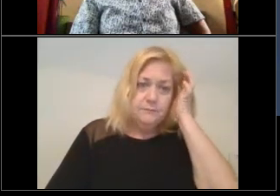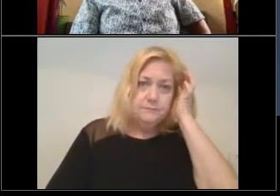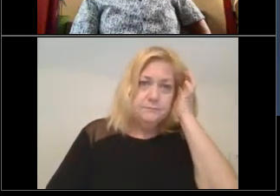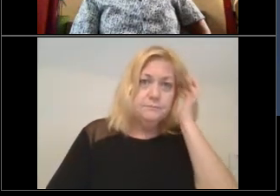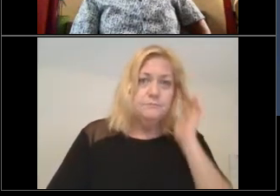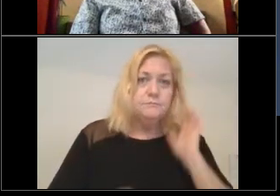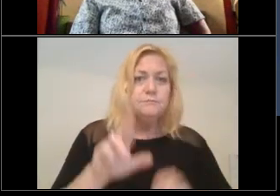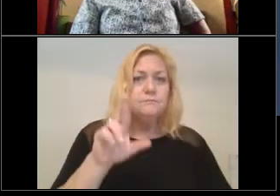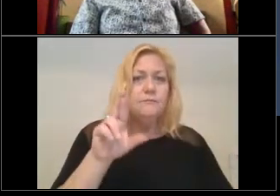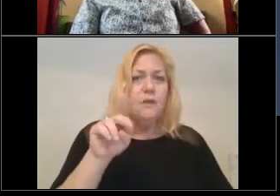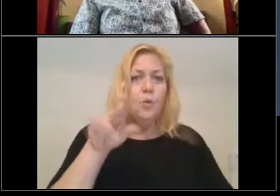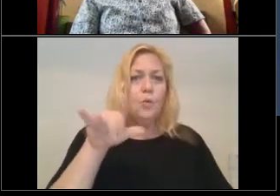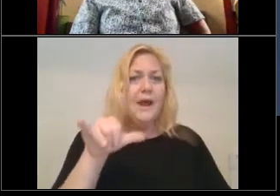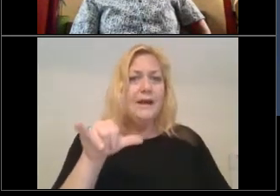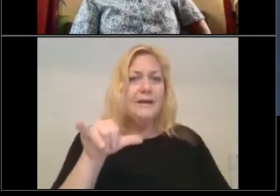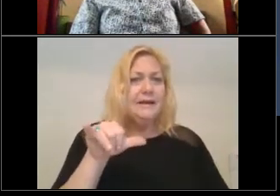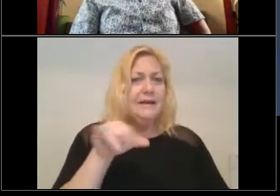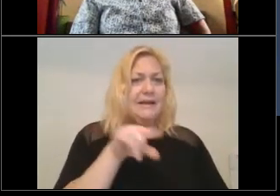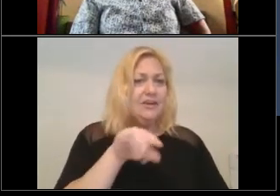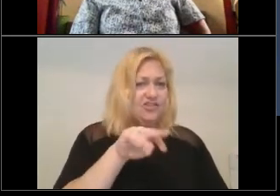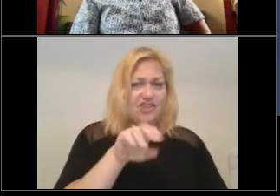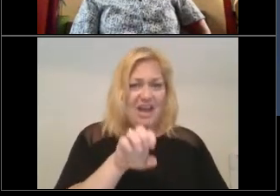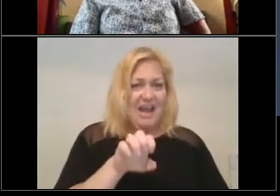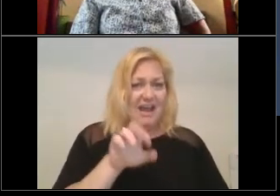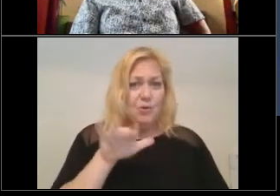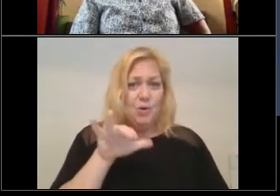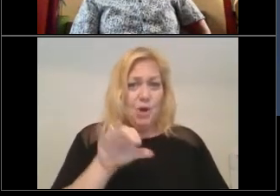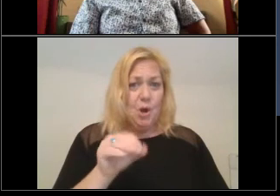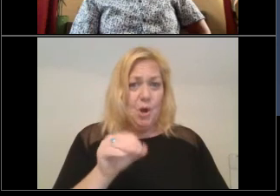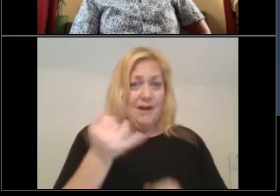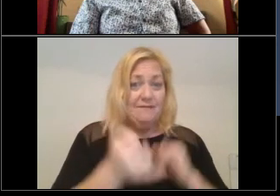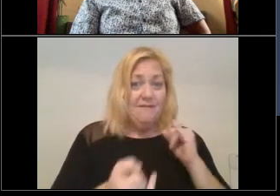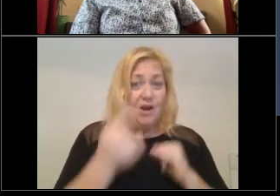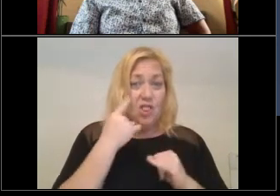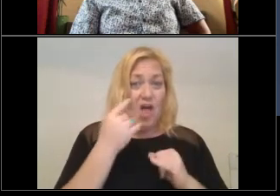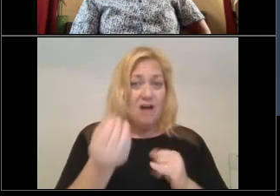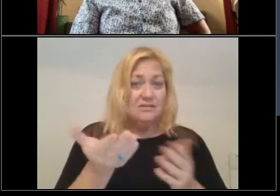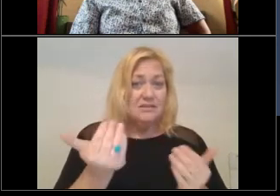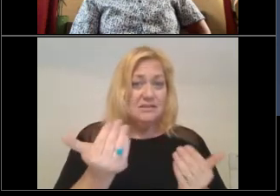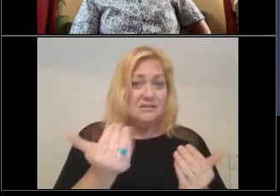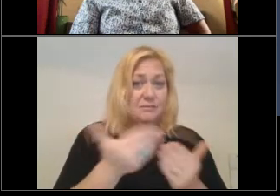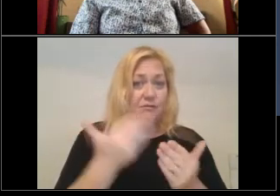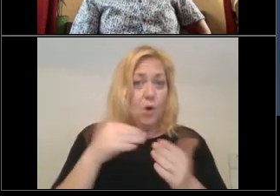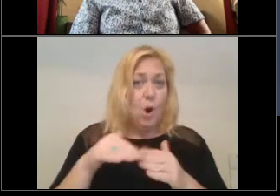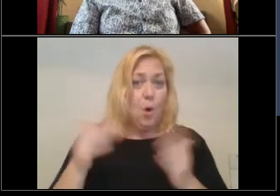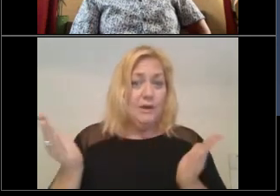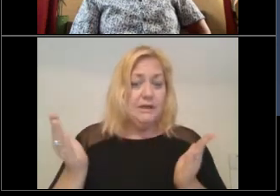Randy, Jane, Rio, any last thoughts before I open it up to the rest of the roundtable members?